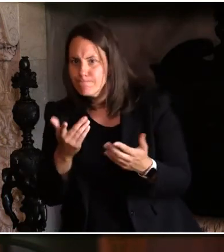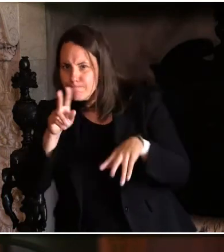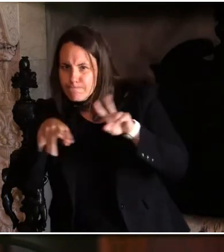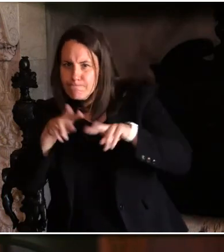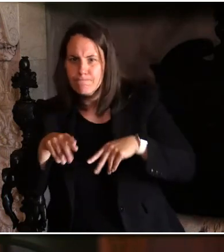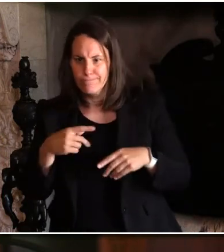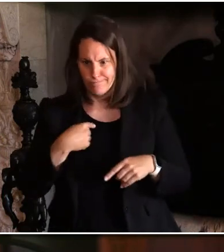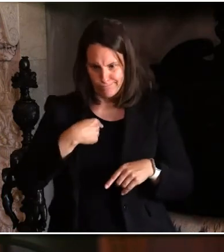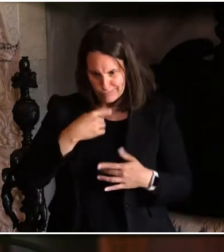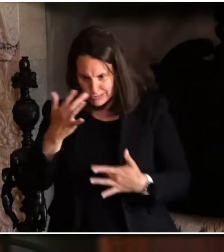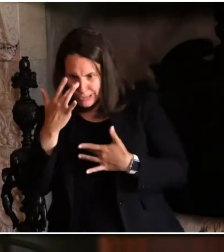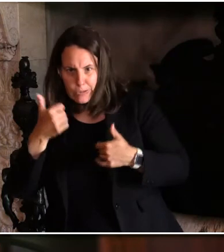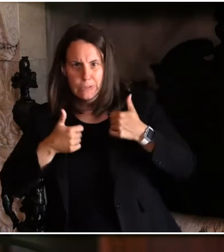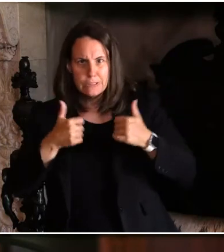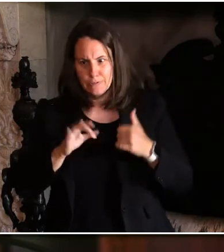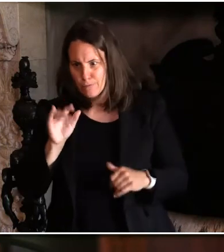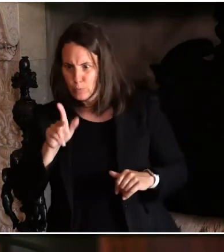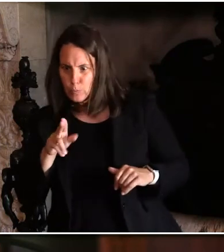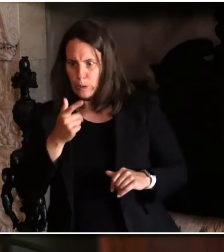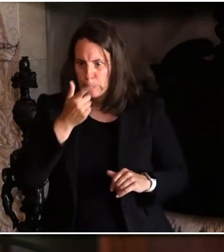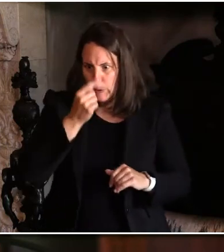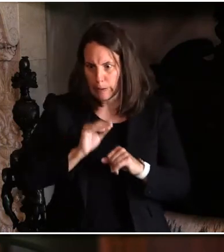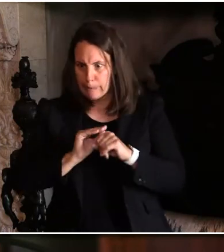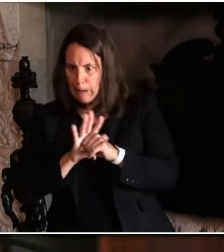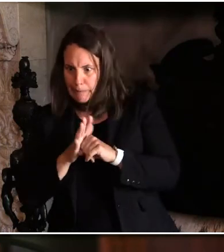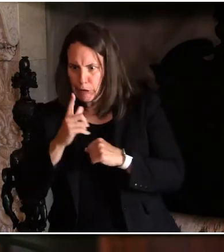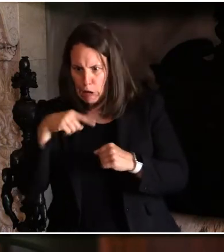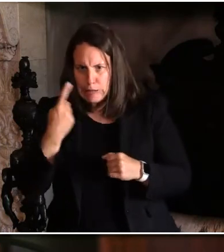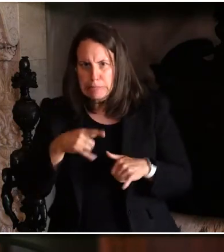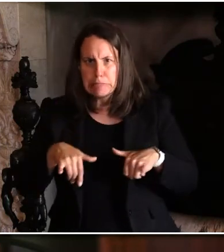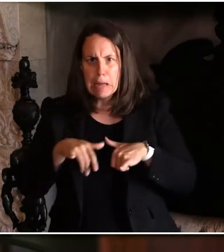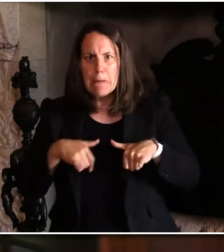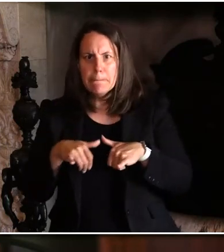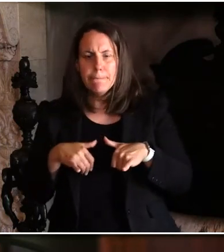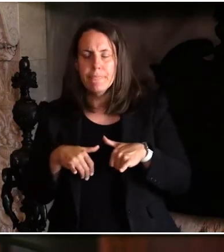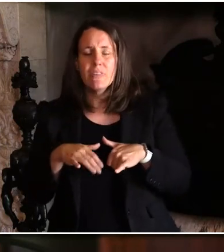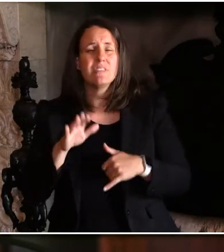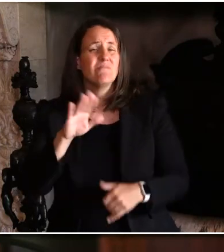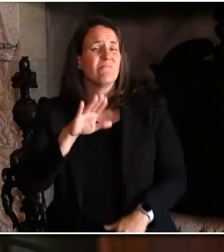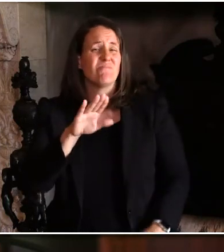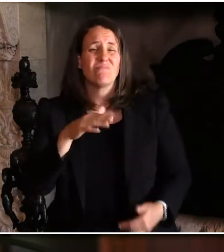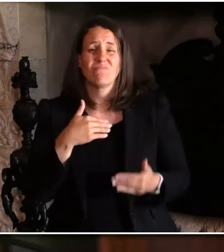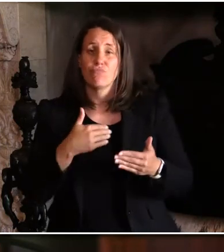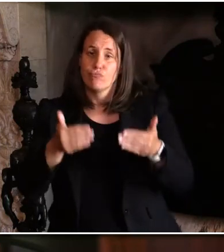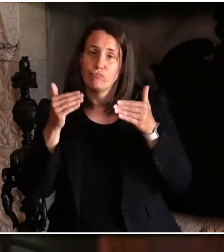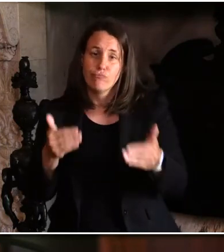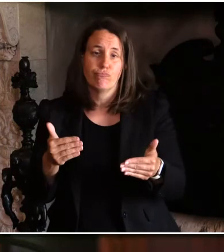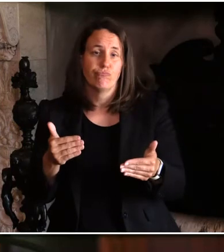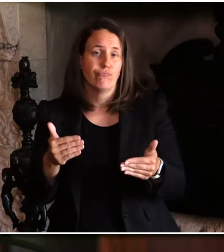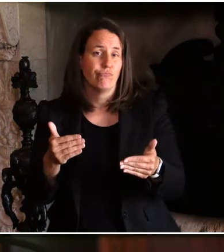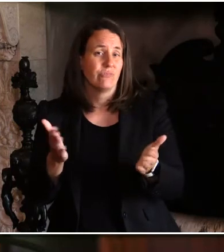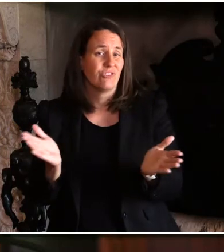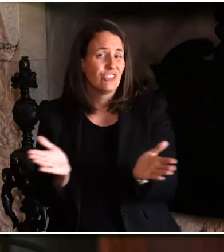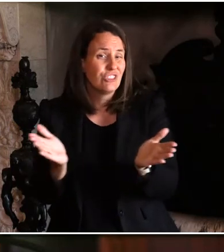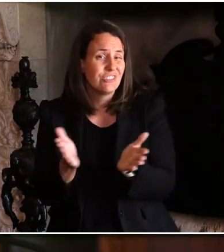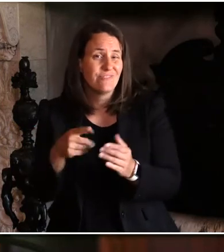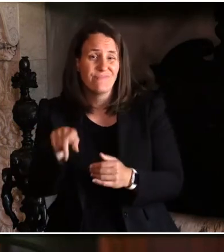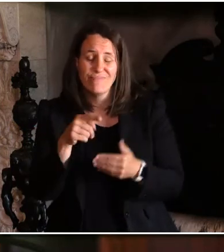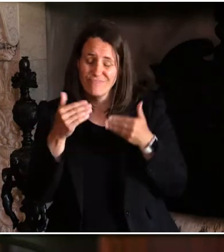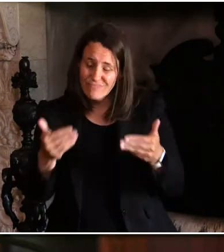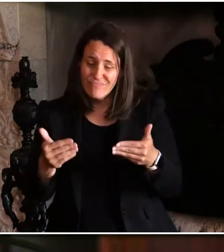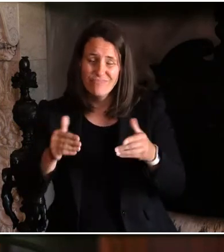COVID-19, that there will be a natural increase in demand, and there should be for COVID-19 testing, considering that we will